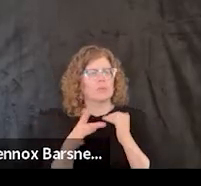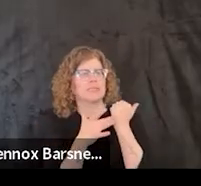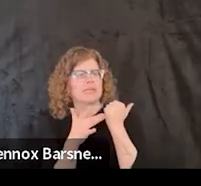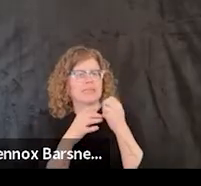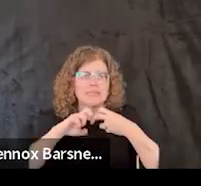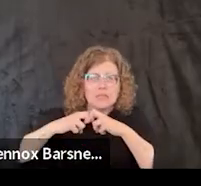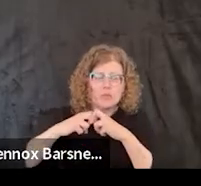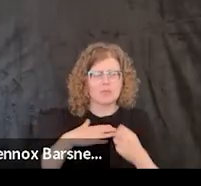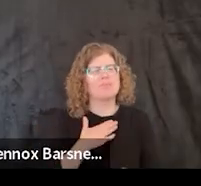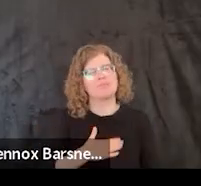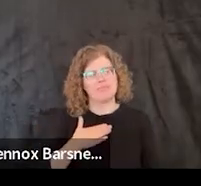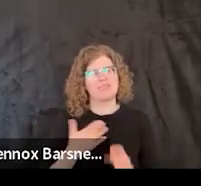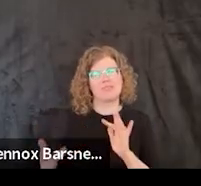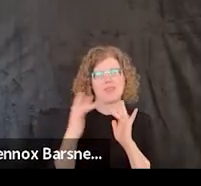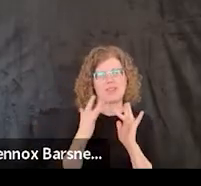grants@calgaryartsdevelopment.com.